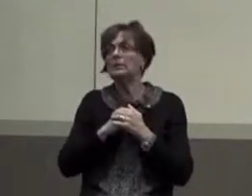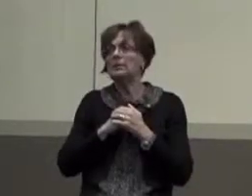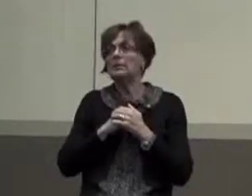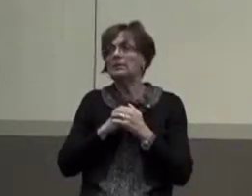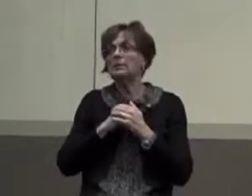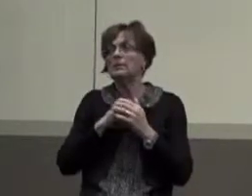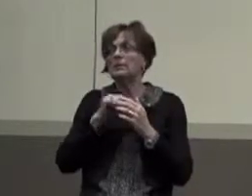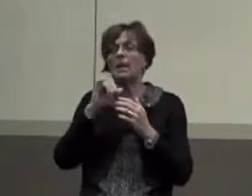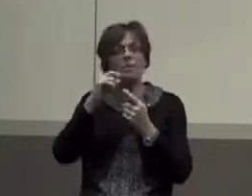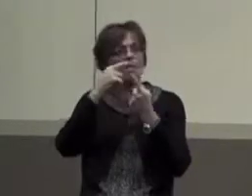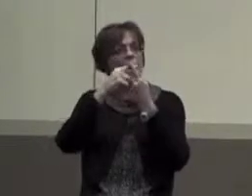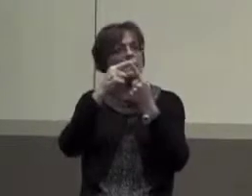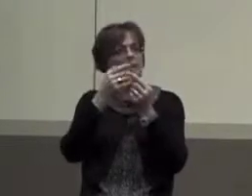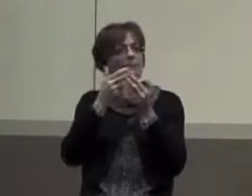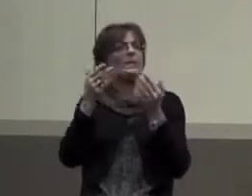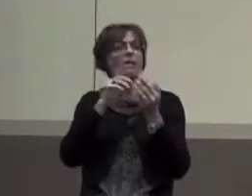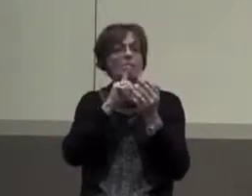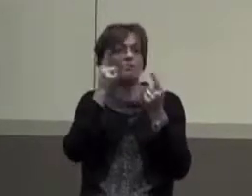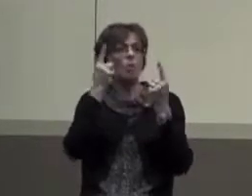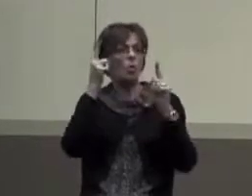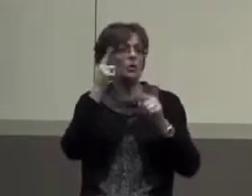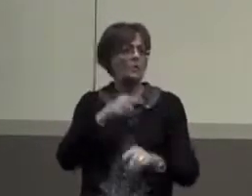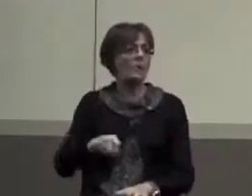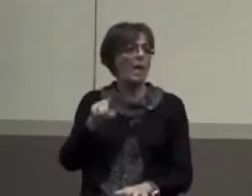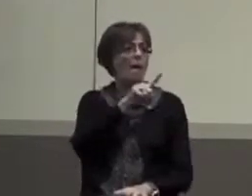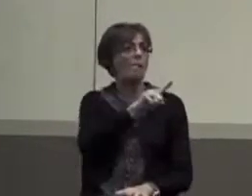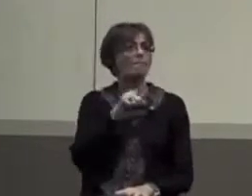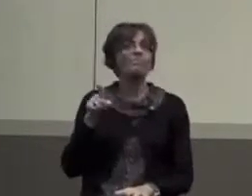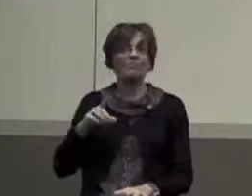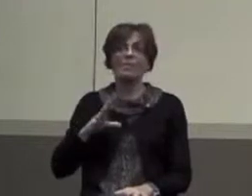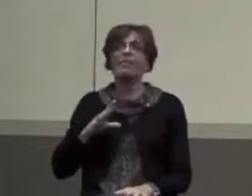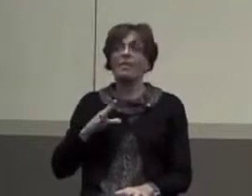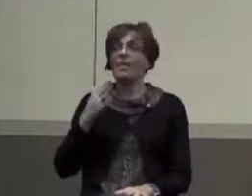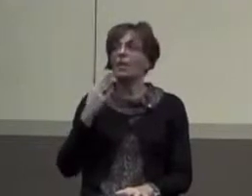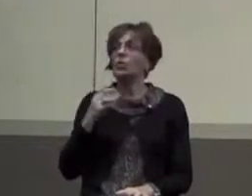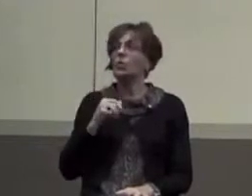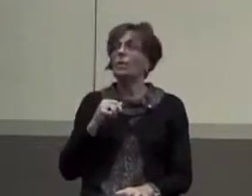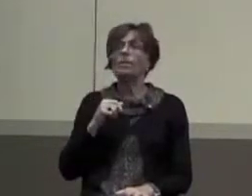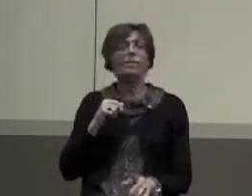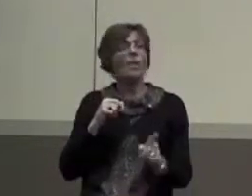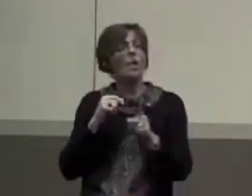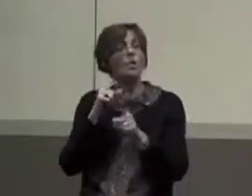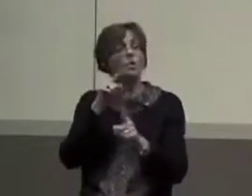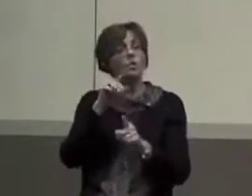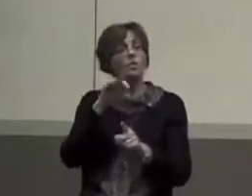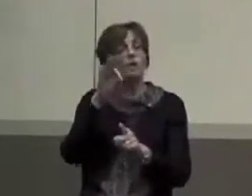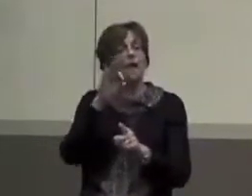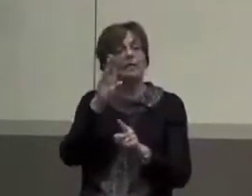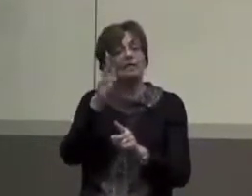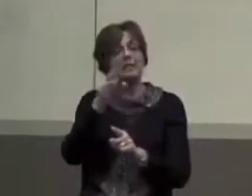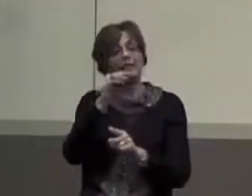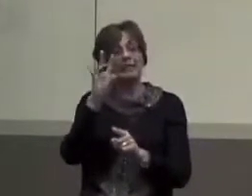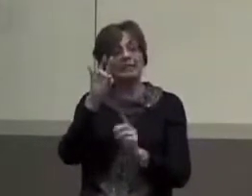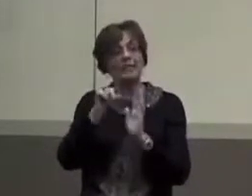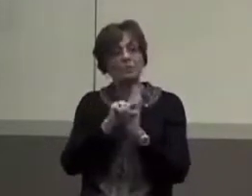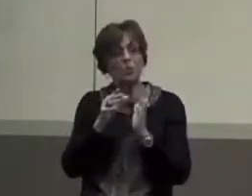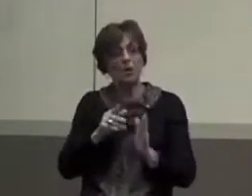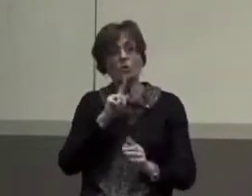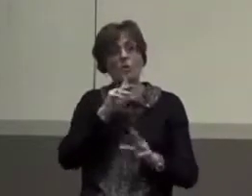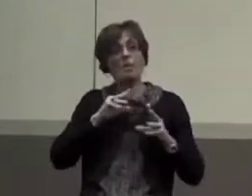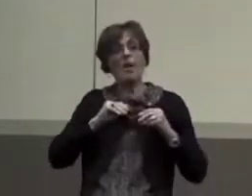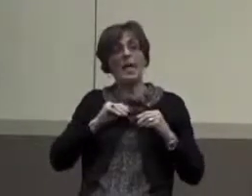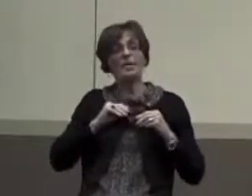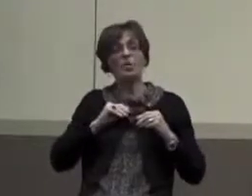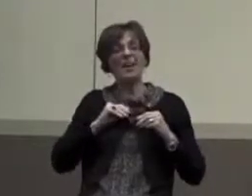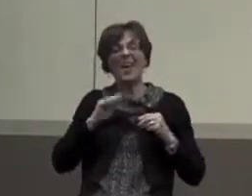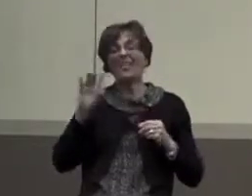work for them. Excellent. Thank you. Now, do you find that 6th and 7th graders really buy into it, and then by 8th grade they're